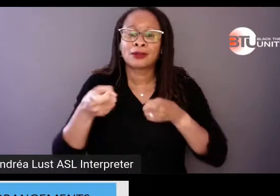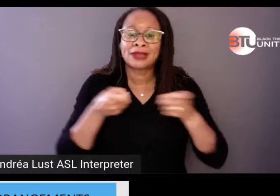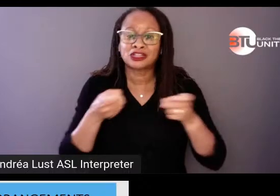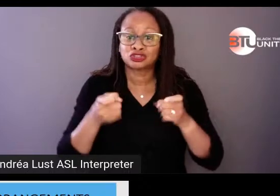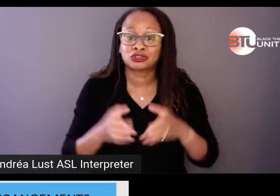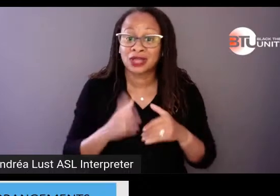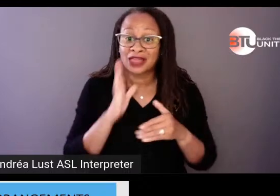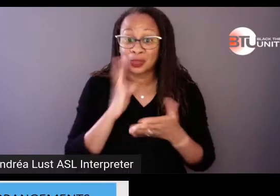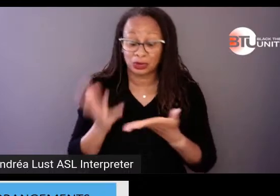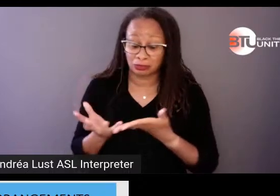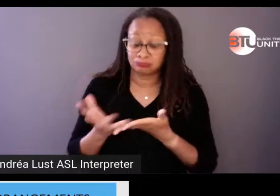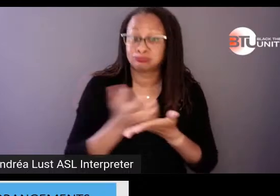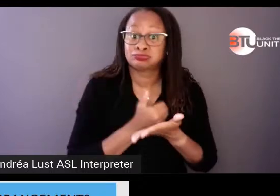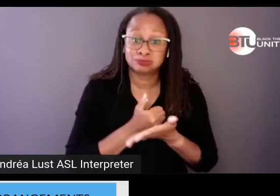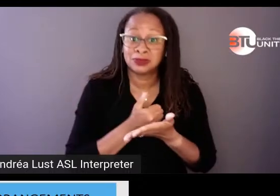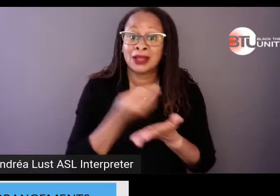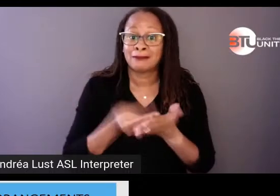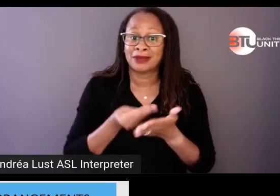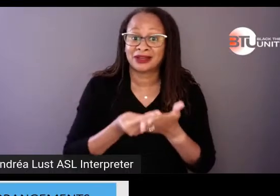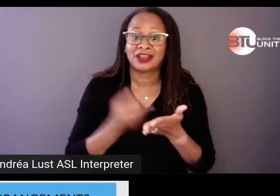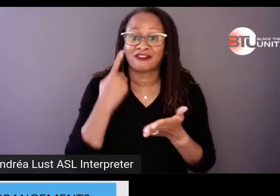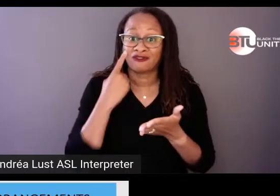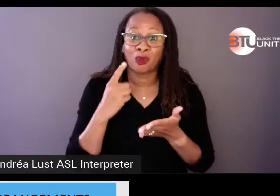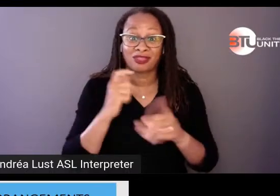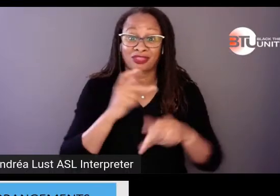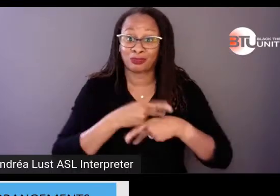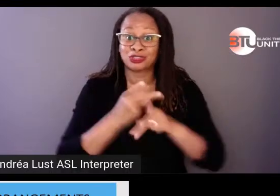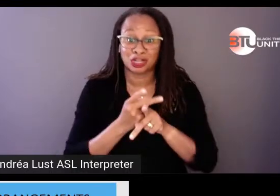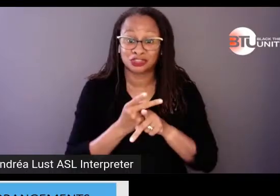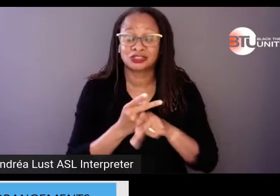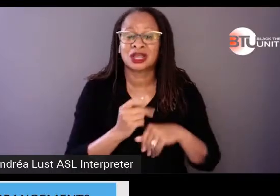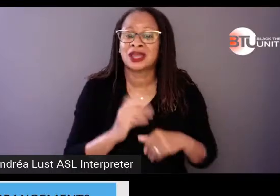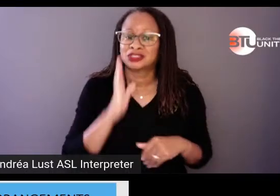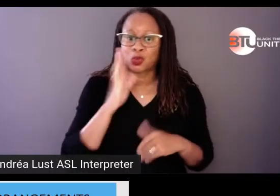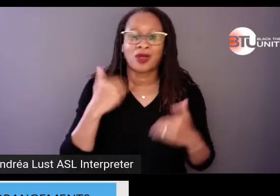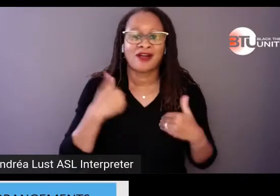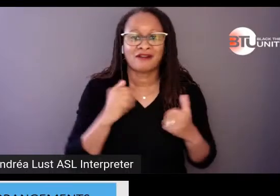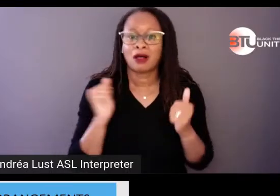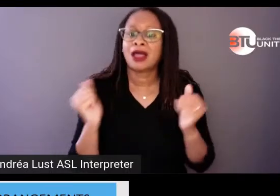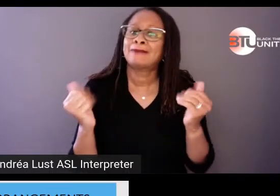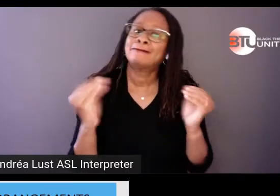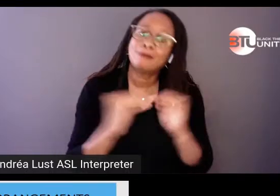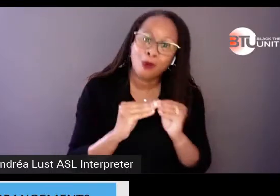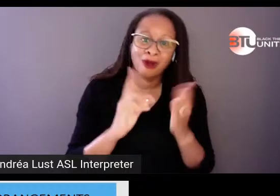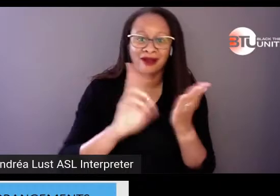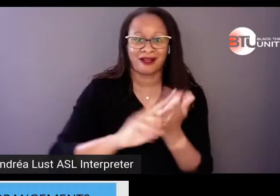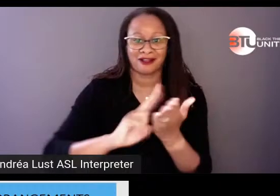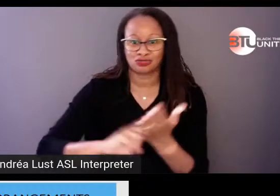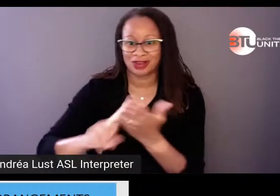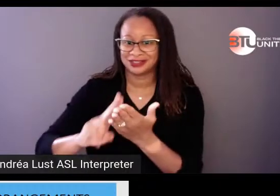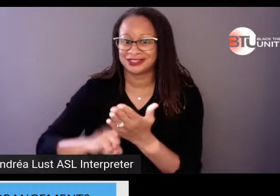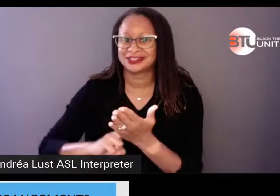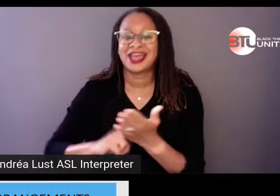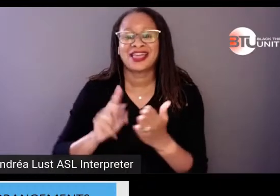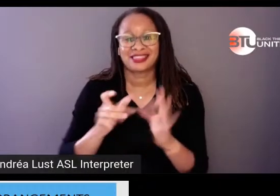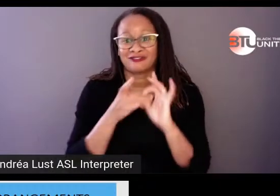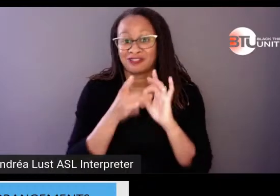raise money to put on this production. And so there will be all kinds of contractual arrangements that relate to